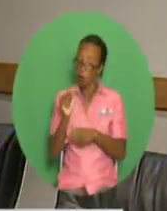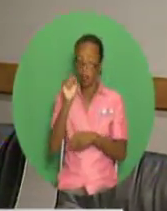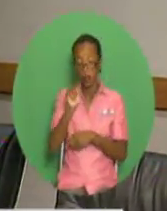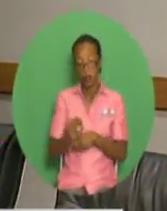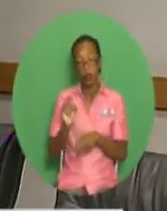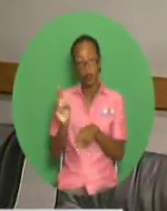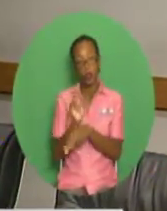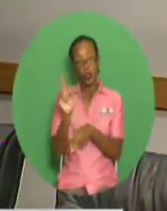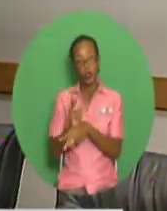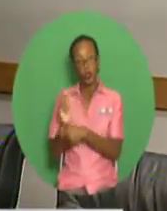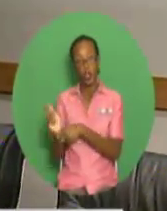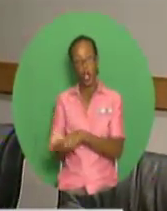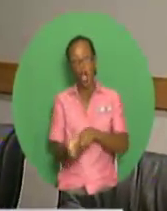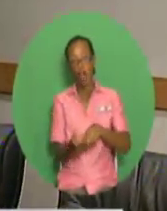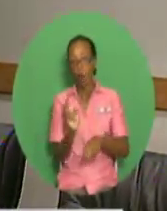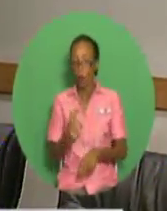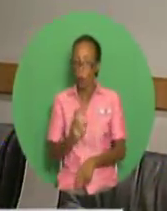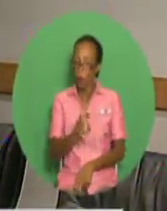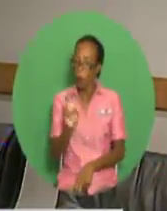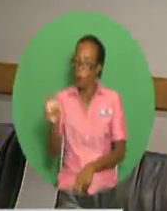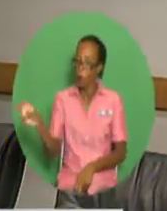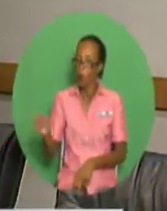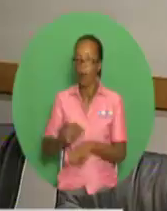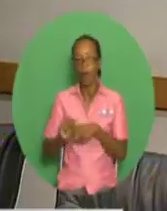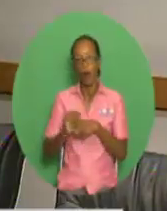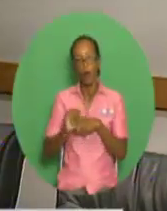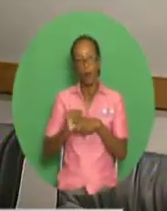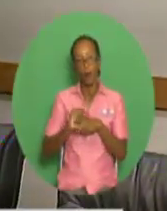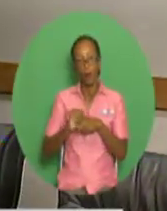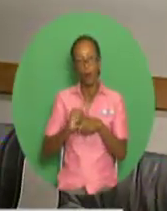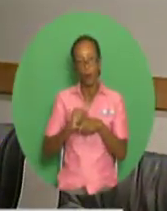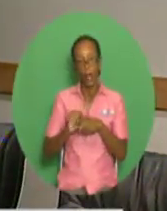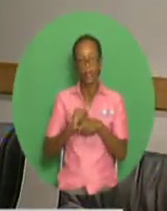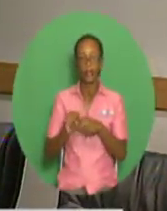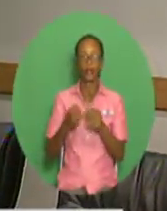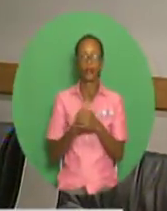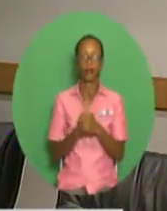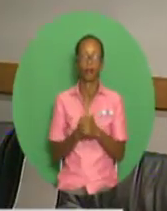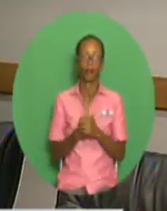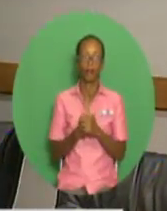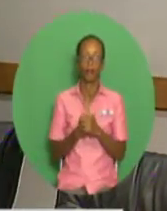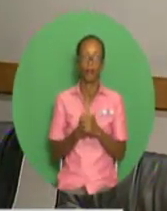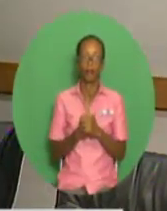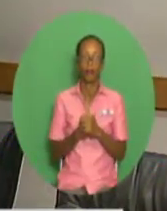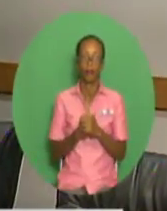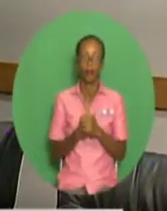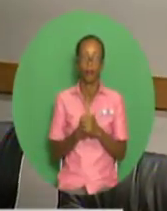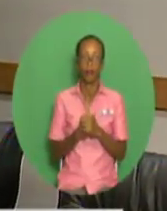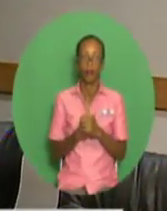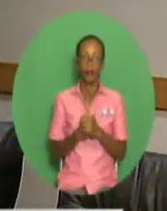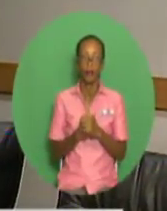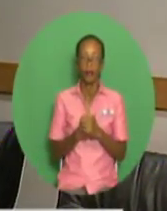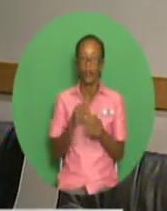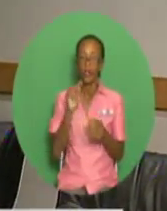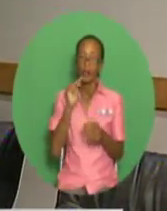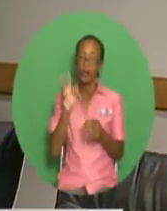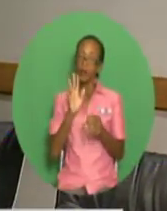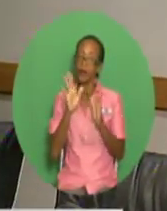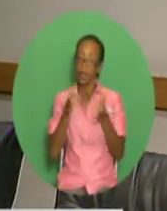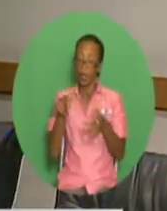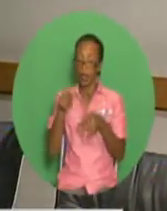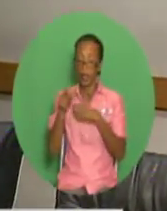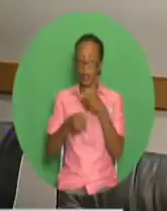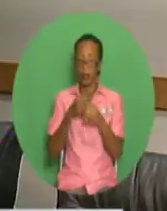even utilize the golf course to walk as well when we work out things at the Ato Boland Stadium. Madam Speaker, I was privileged this